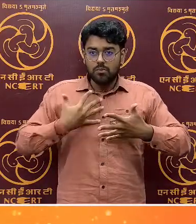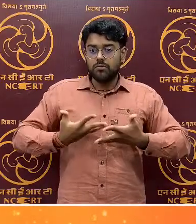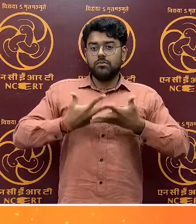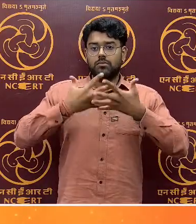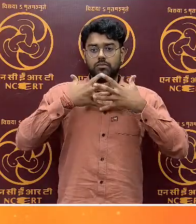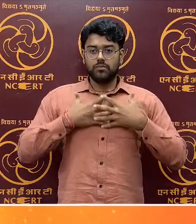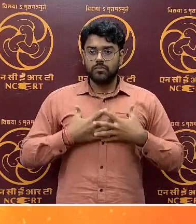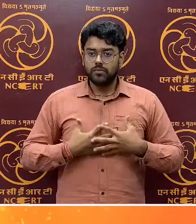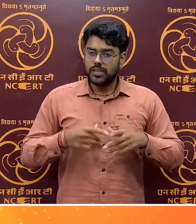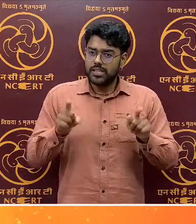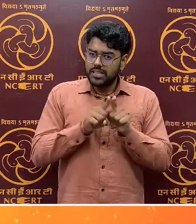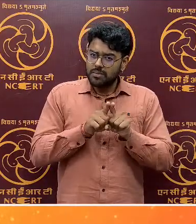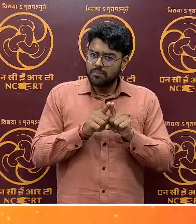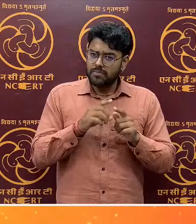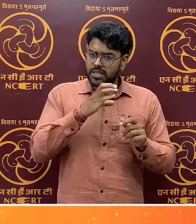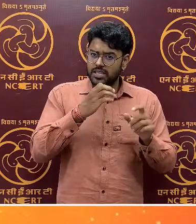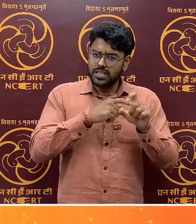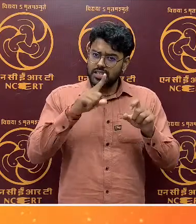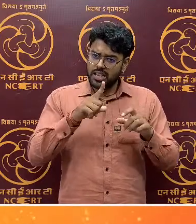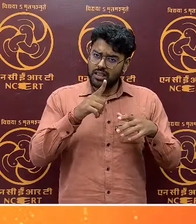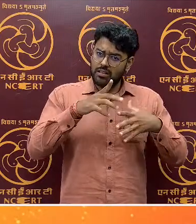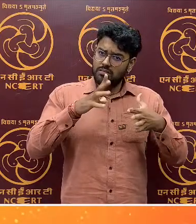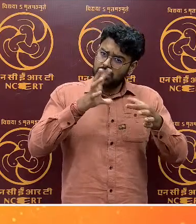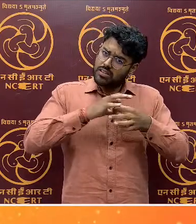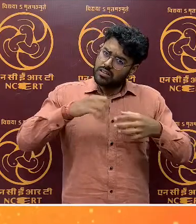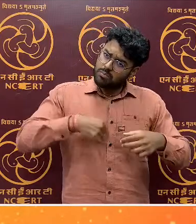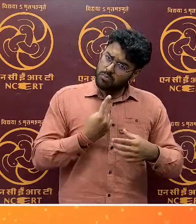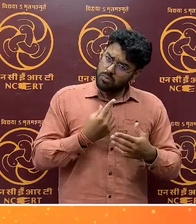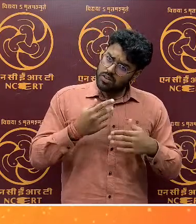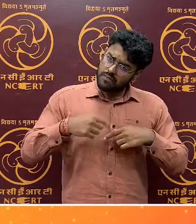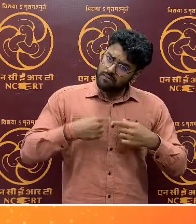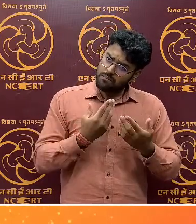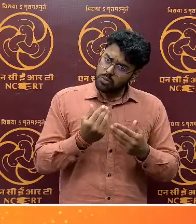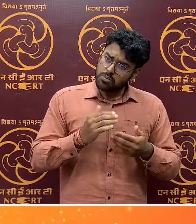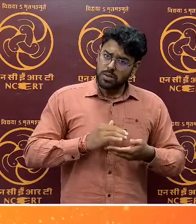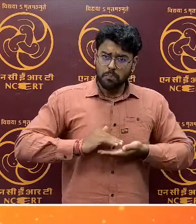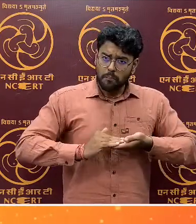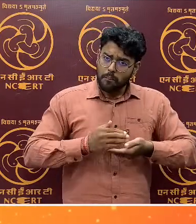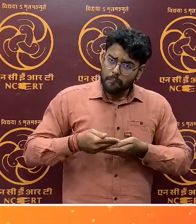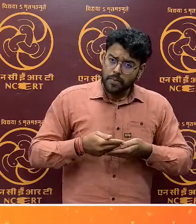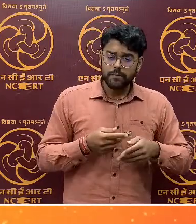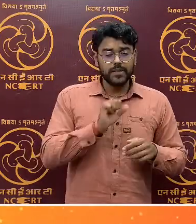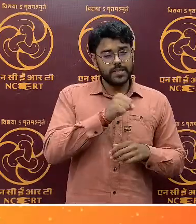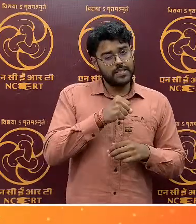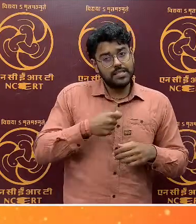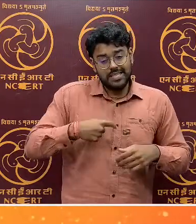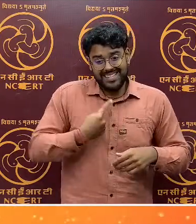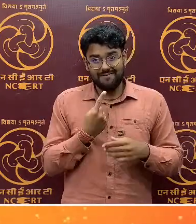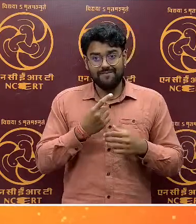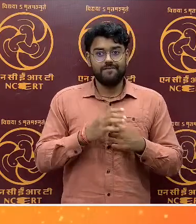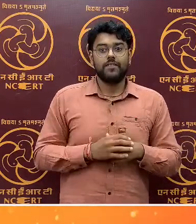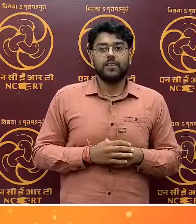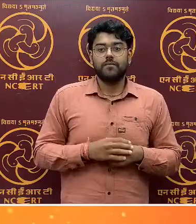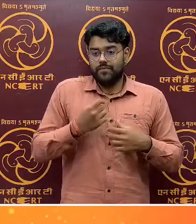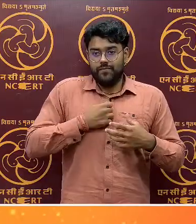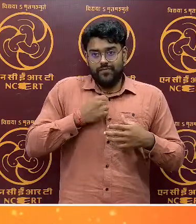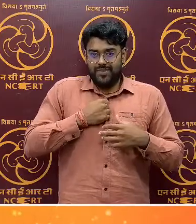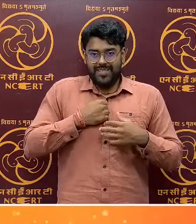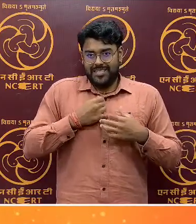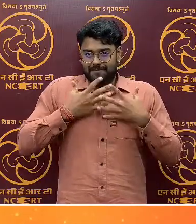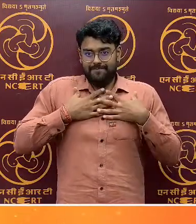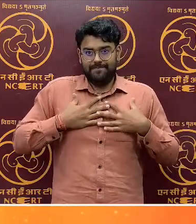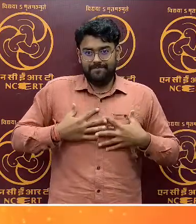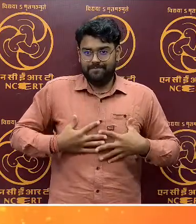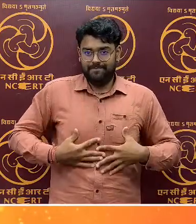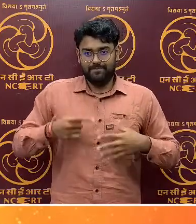and single cell organisms are also doing reproduction on their own. They are doing, see, just the single cell, and our body, we are made up of, say,